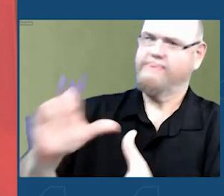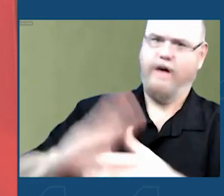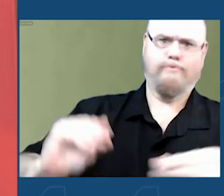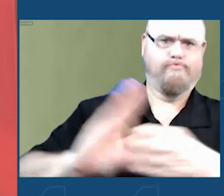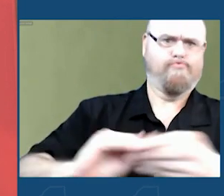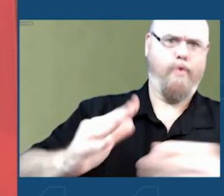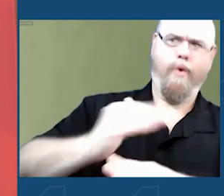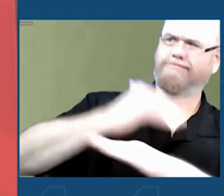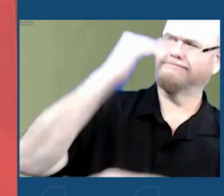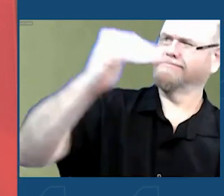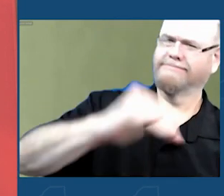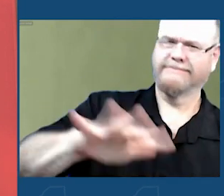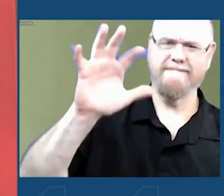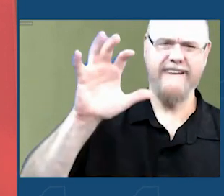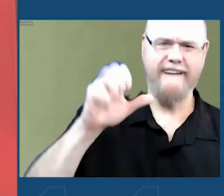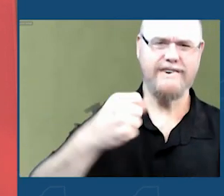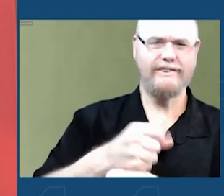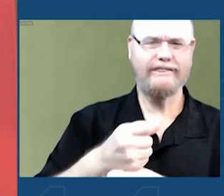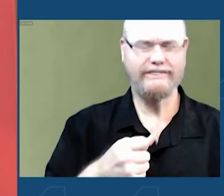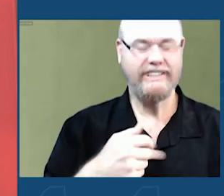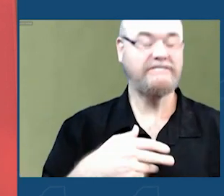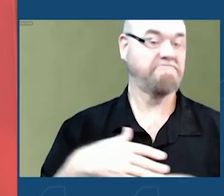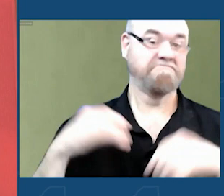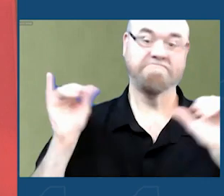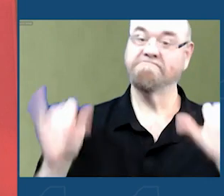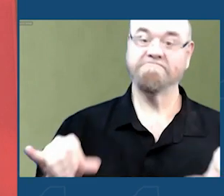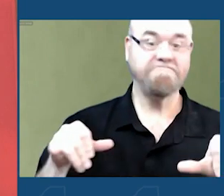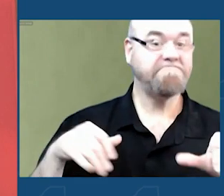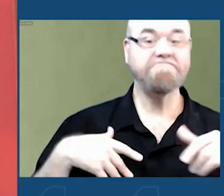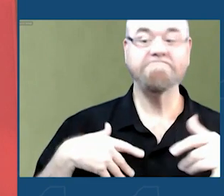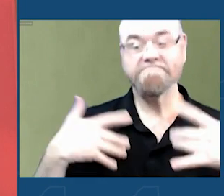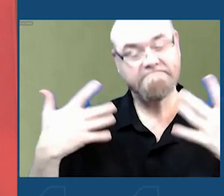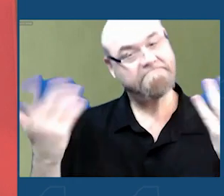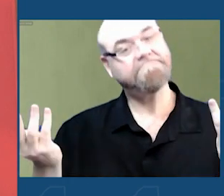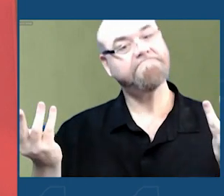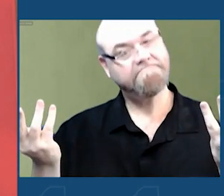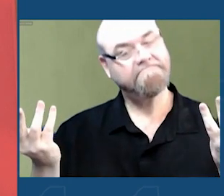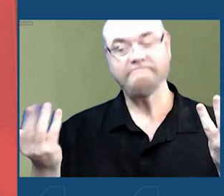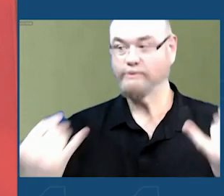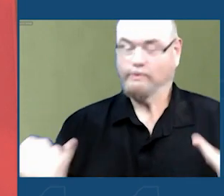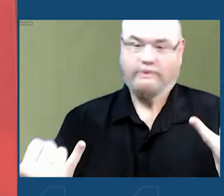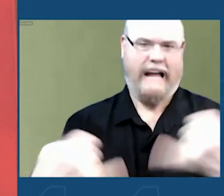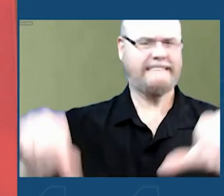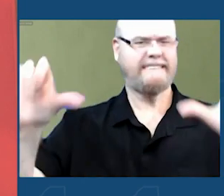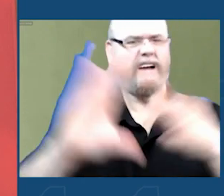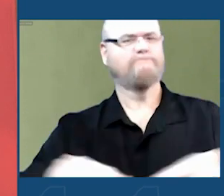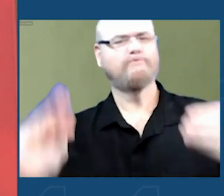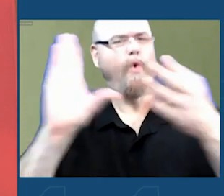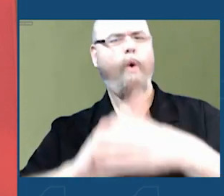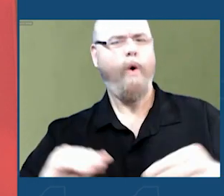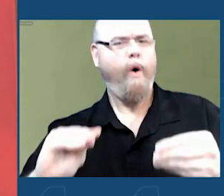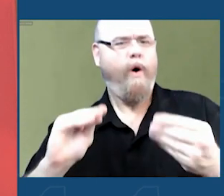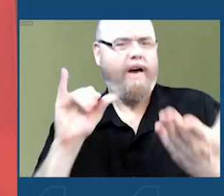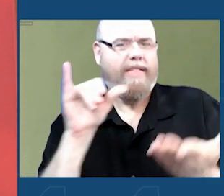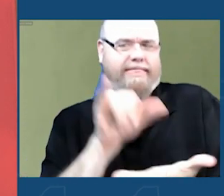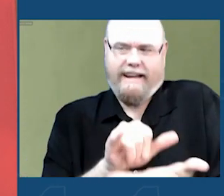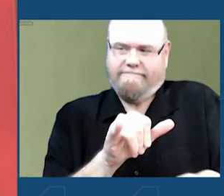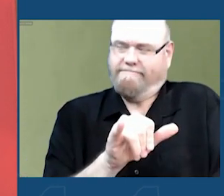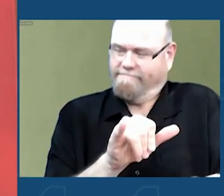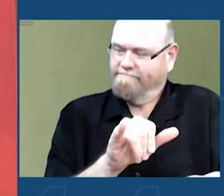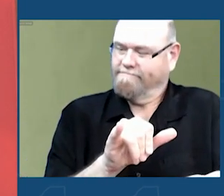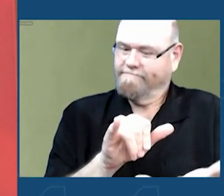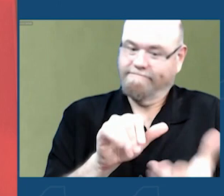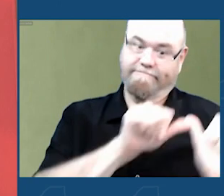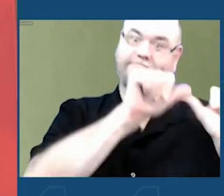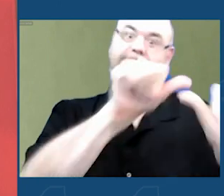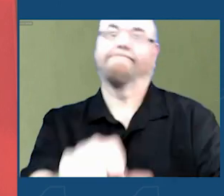old, that it continues to this day to tell stories that have incredible relevance to what is going on, often in our politics as well.